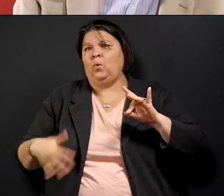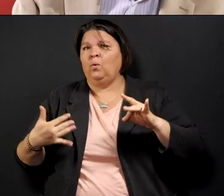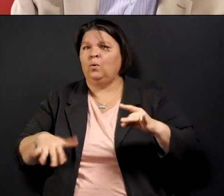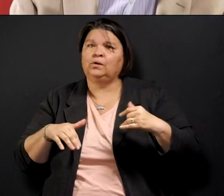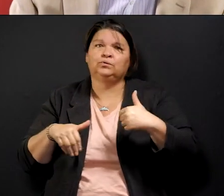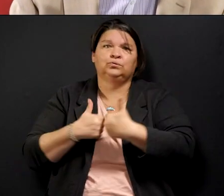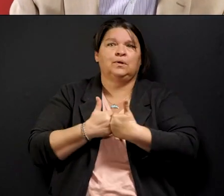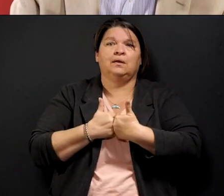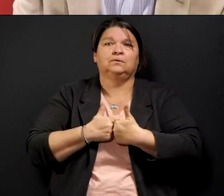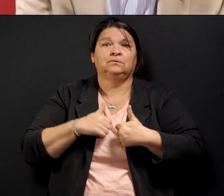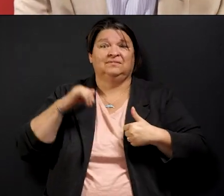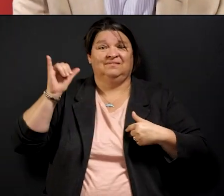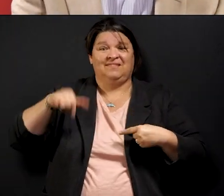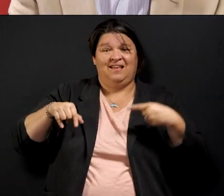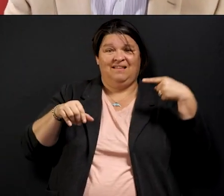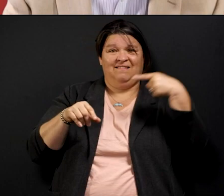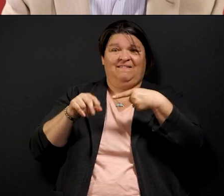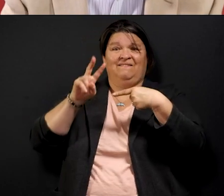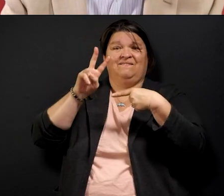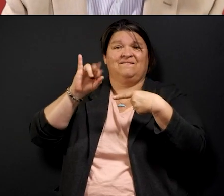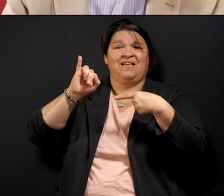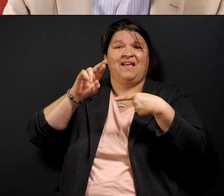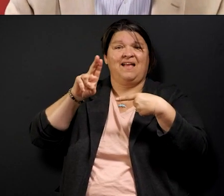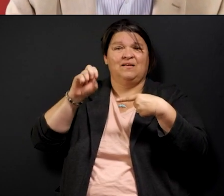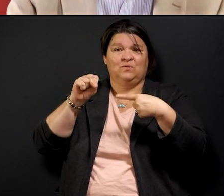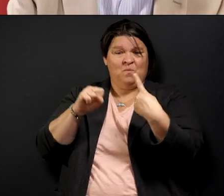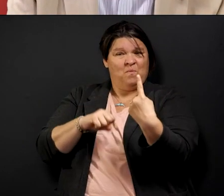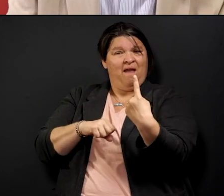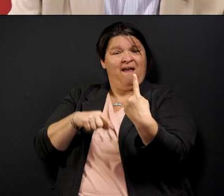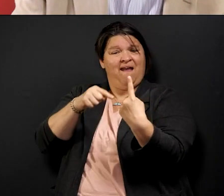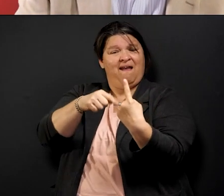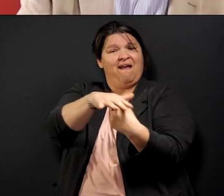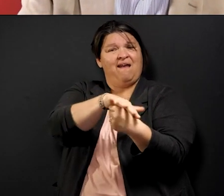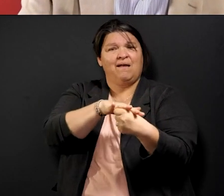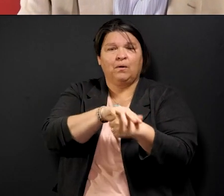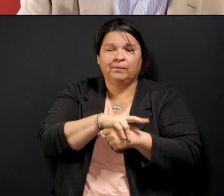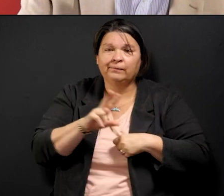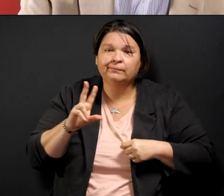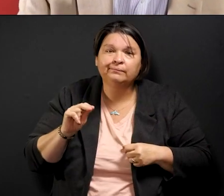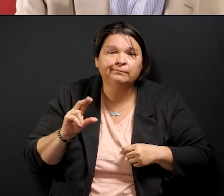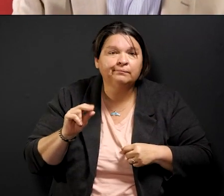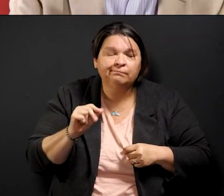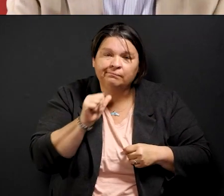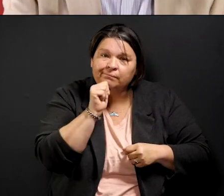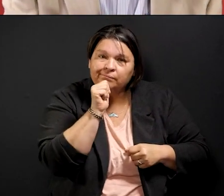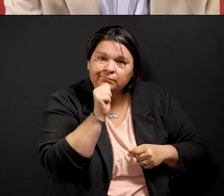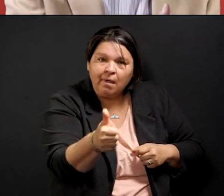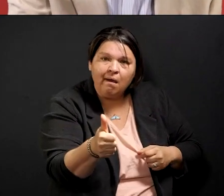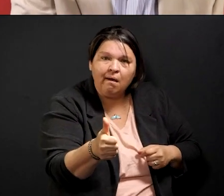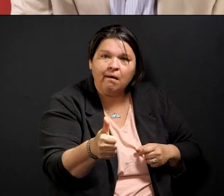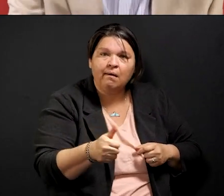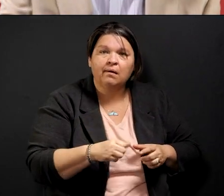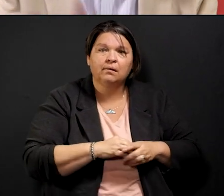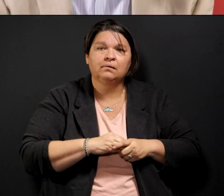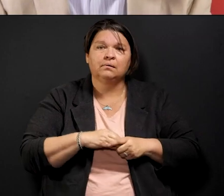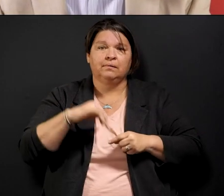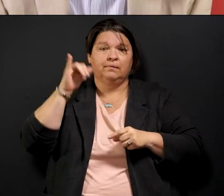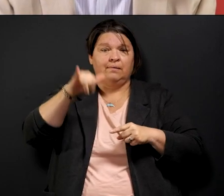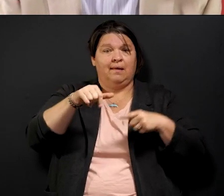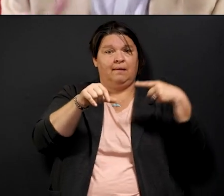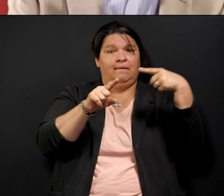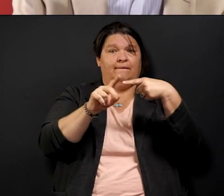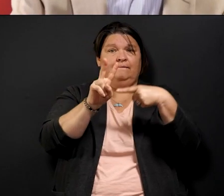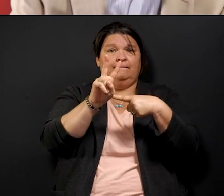county lines, crosses state lines. And as Brian said, the vaccine is an essential part, but also drugs that will